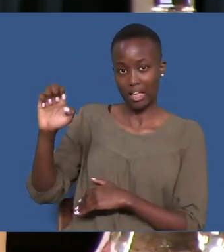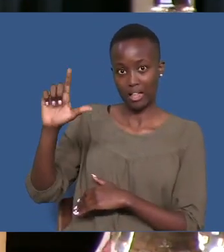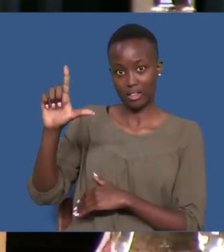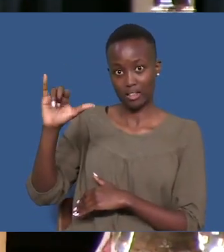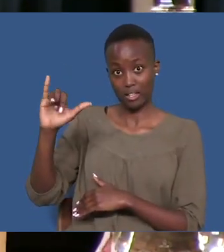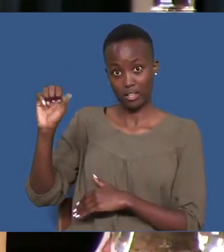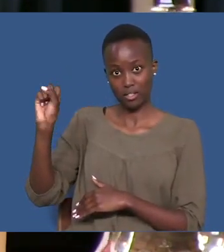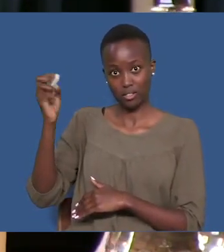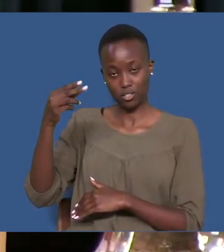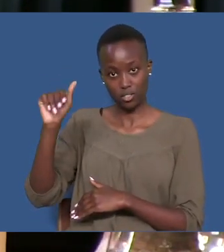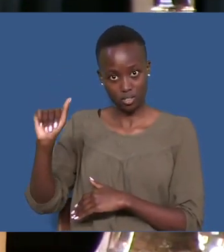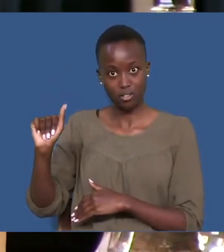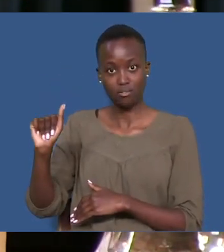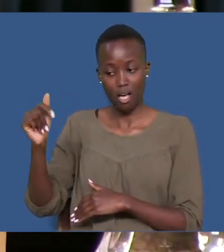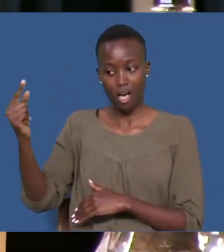we shall see a little bit later